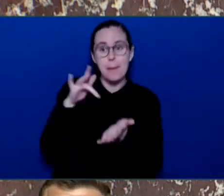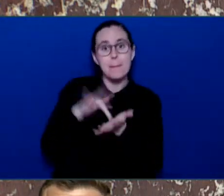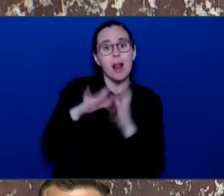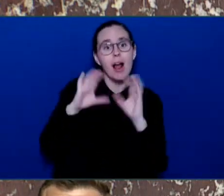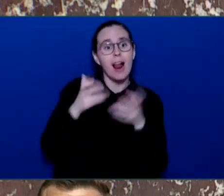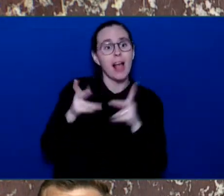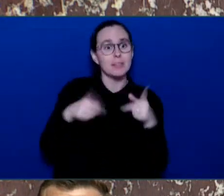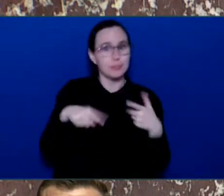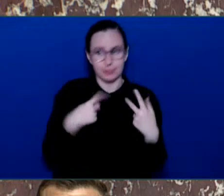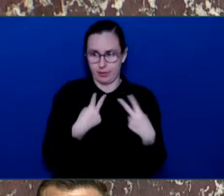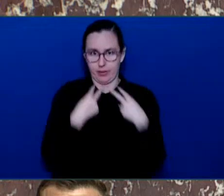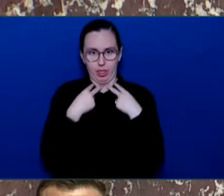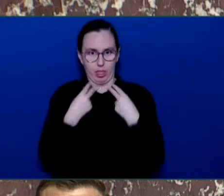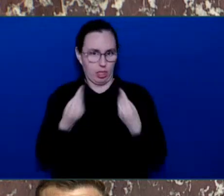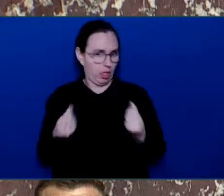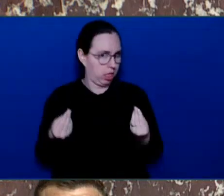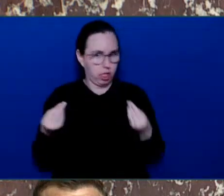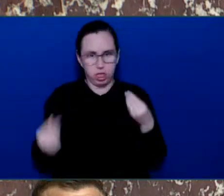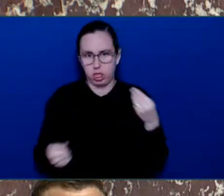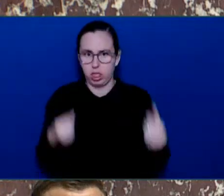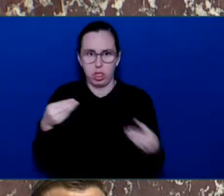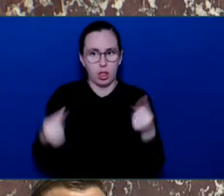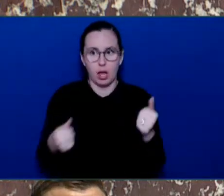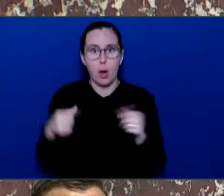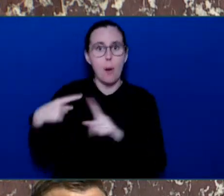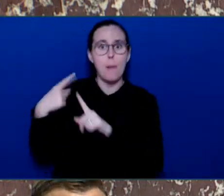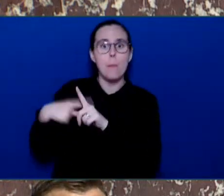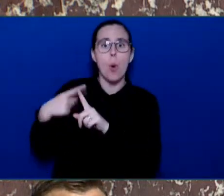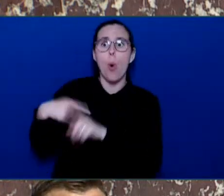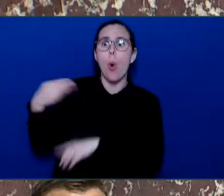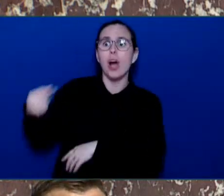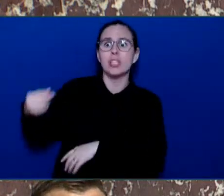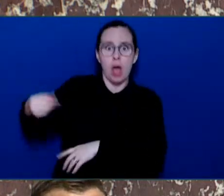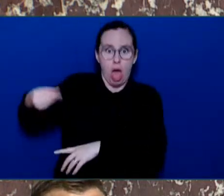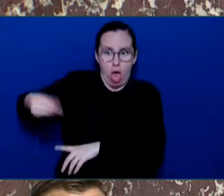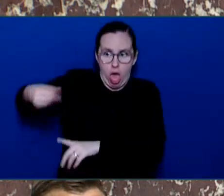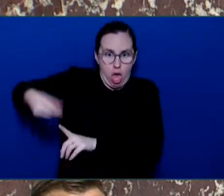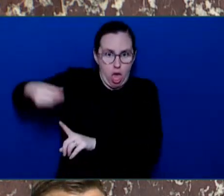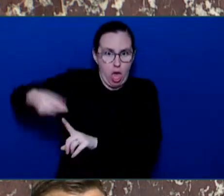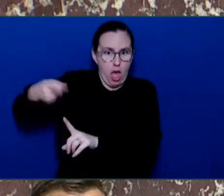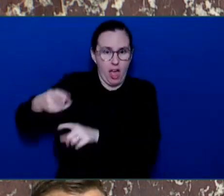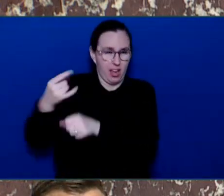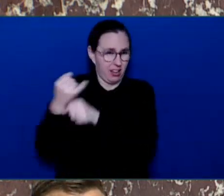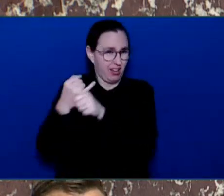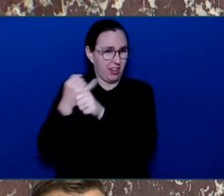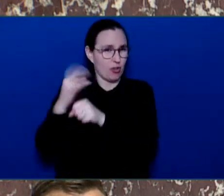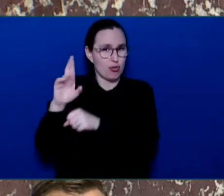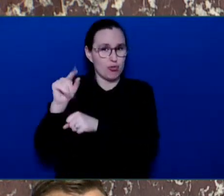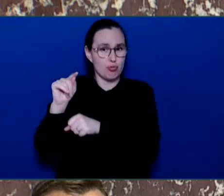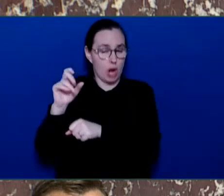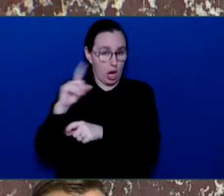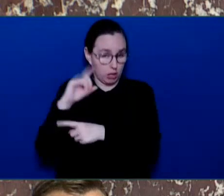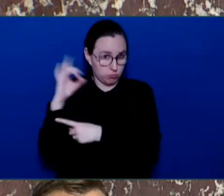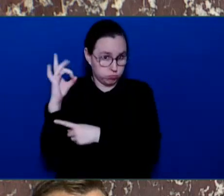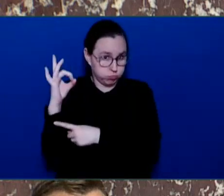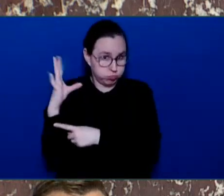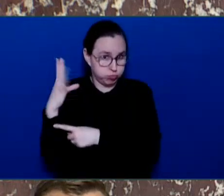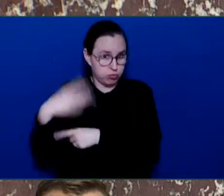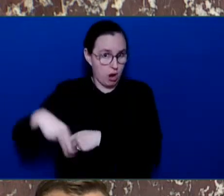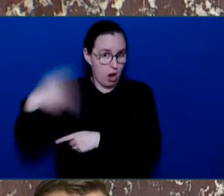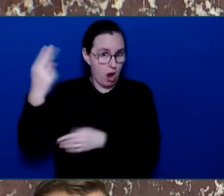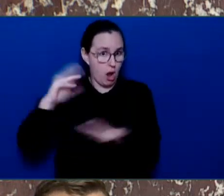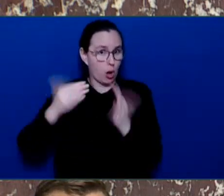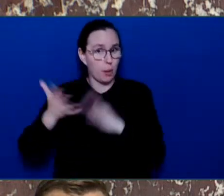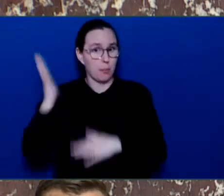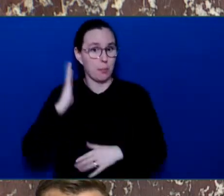Sloan Minshull and his husband are being forced out of their home. Their mortgage payments have increased by 60%, sending them back into the rental